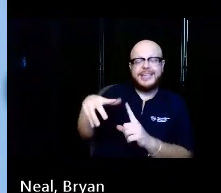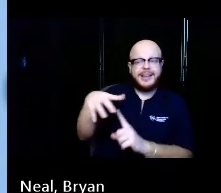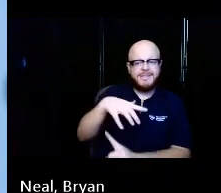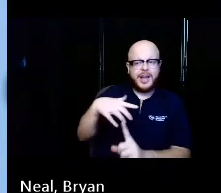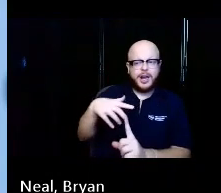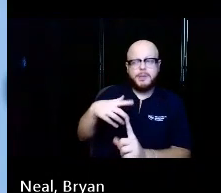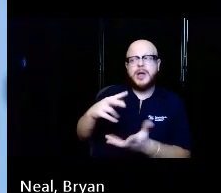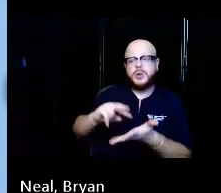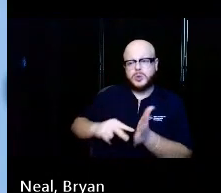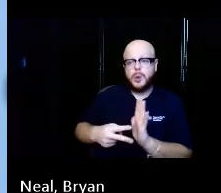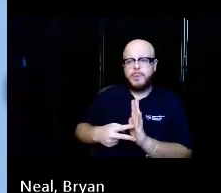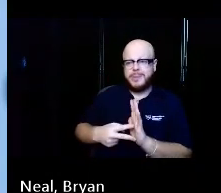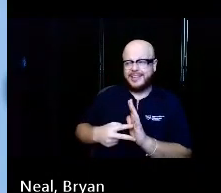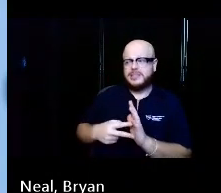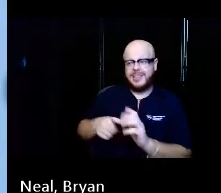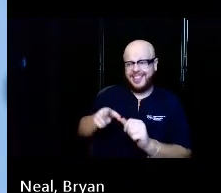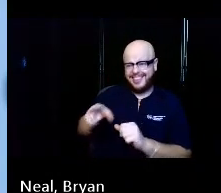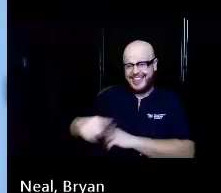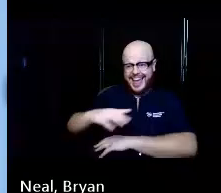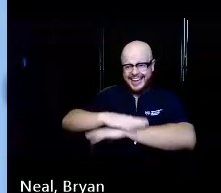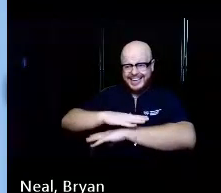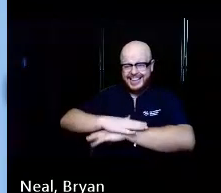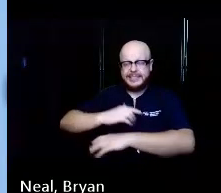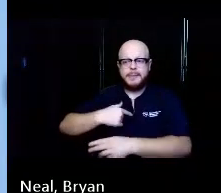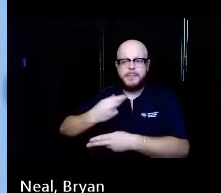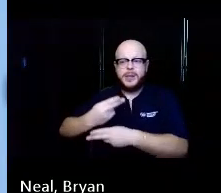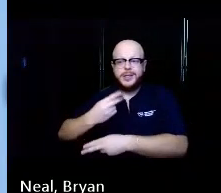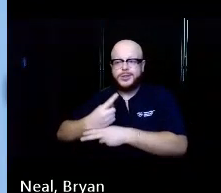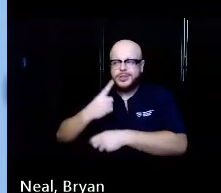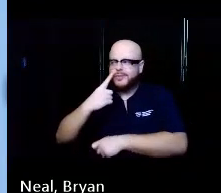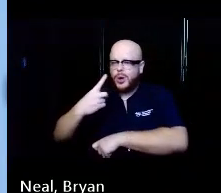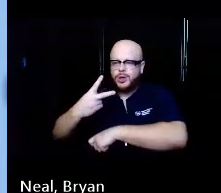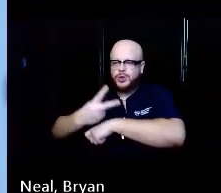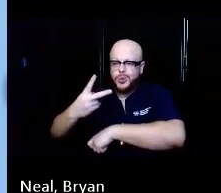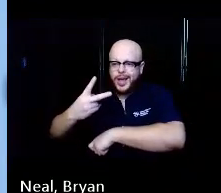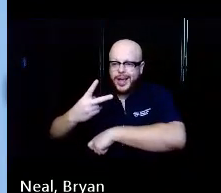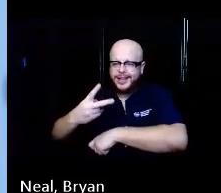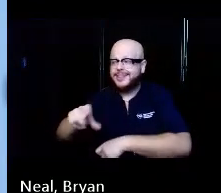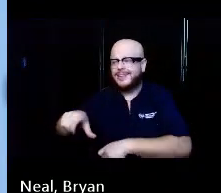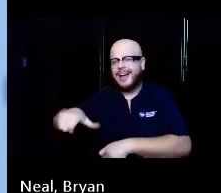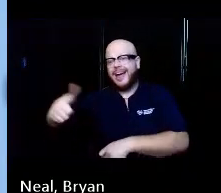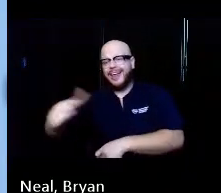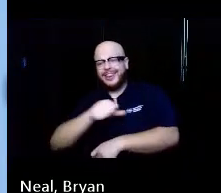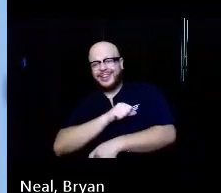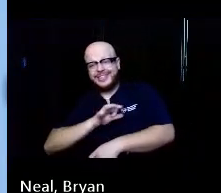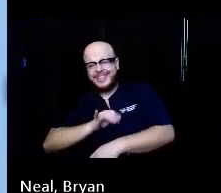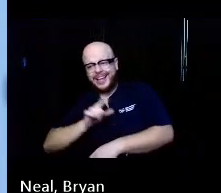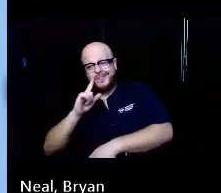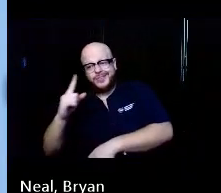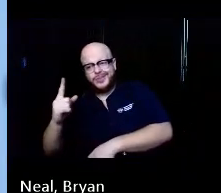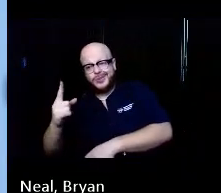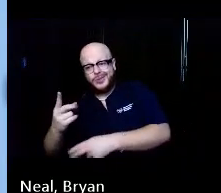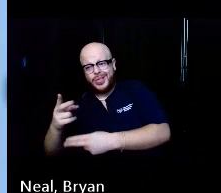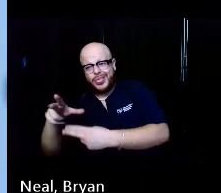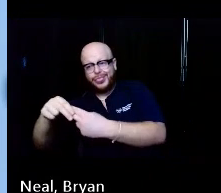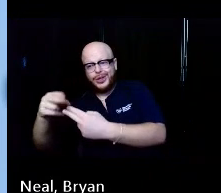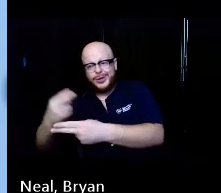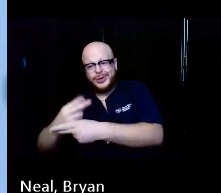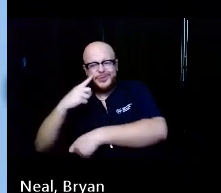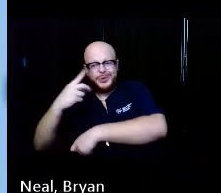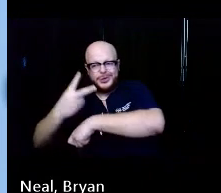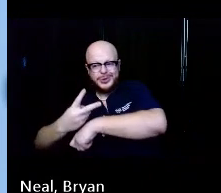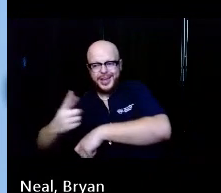another day during the week, it's somebody else's. And so how can we make that same space accessible for everybody from a sensory